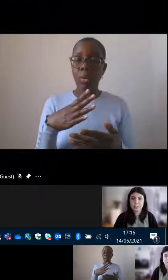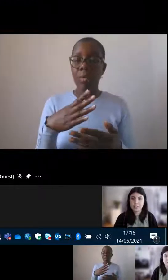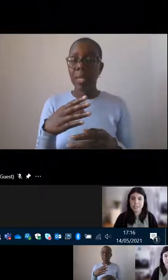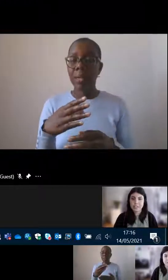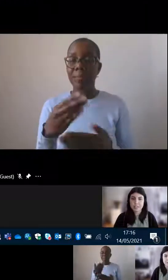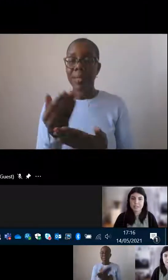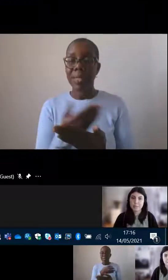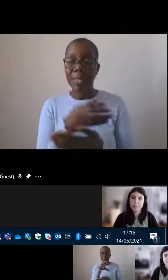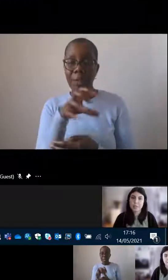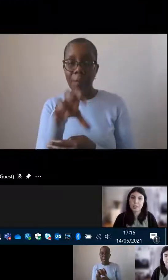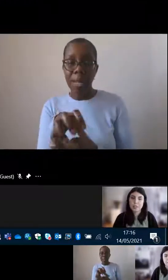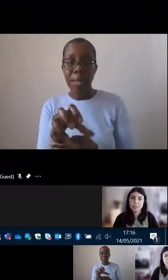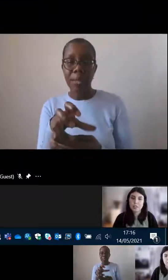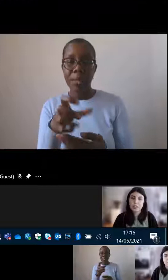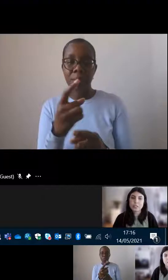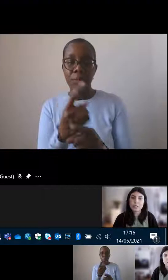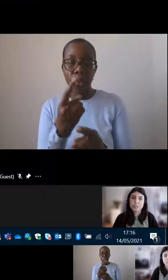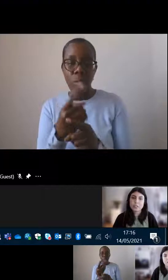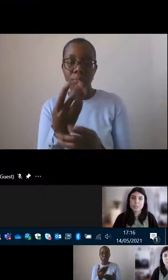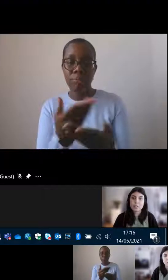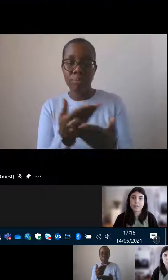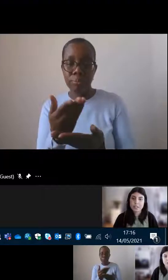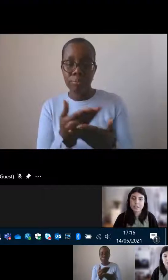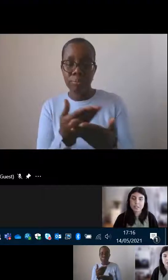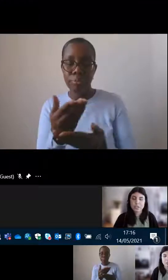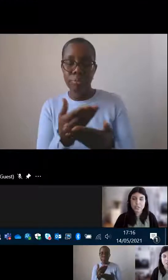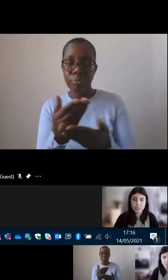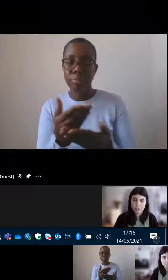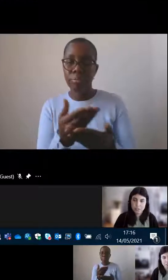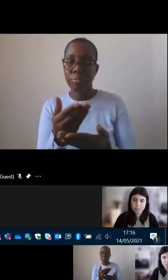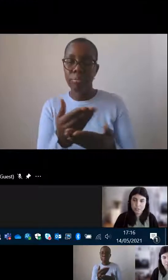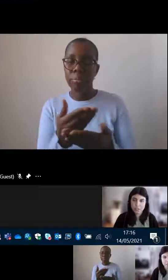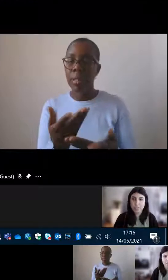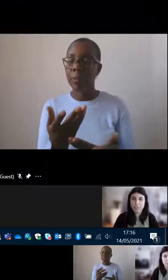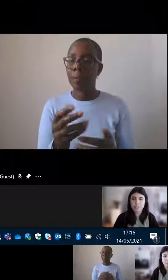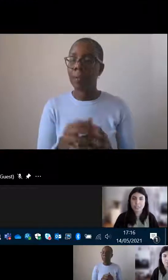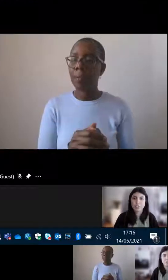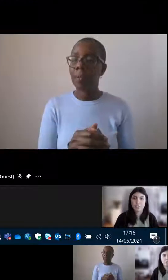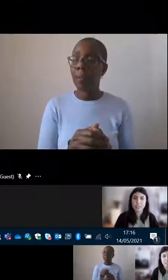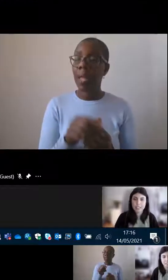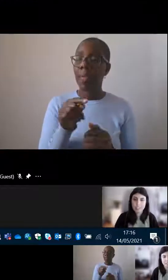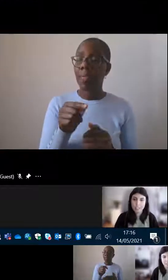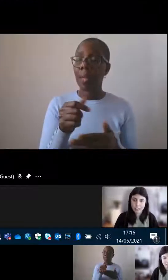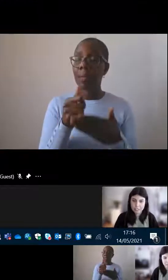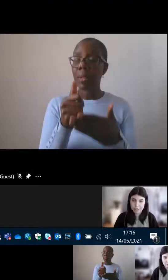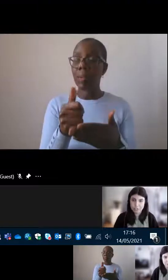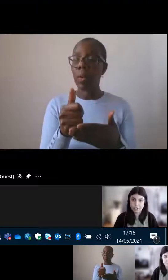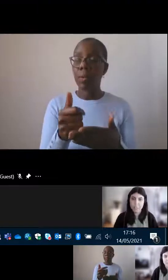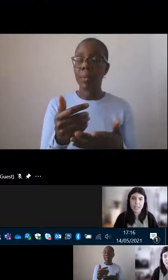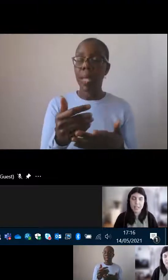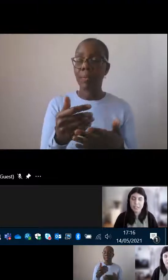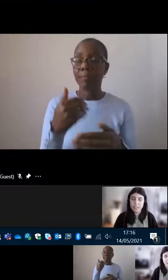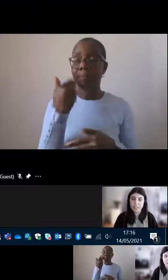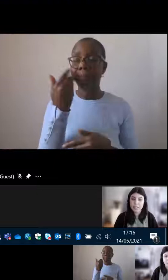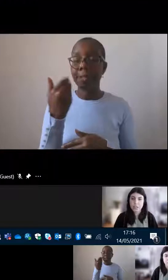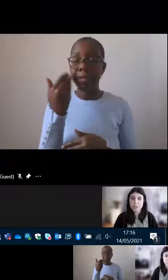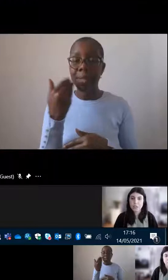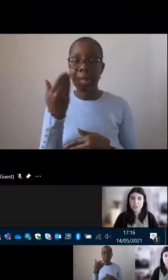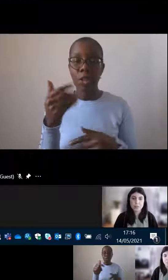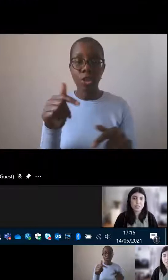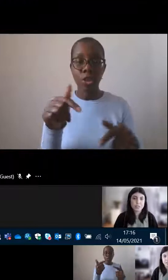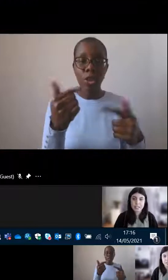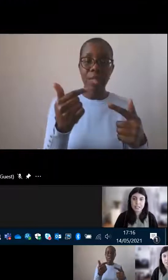current circumstances. The service gives practical suggestions on how to manage daily challenges such as